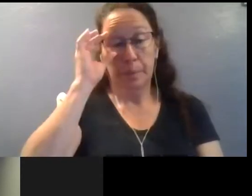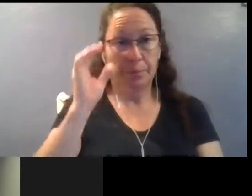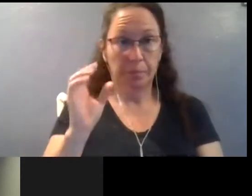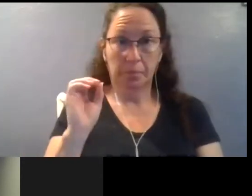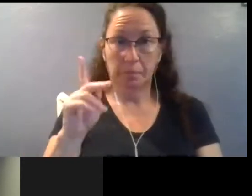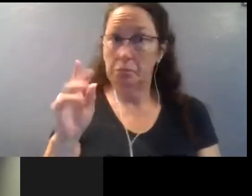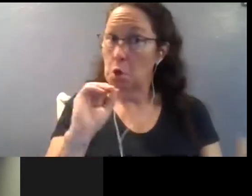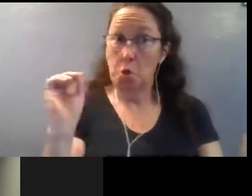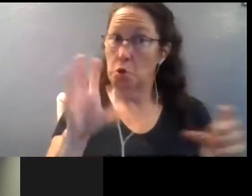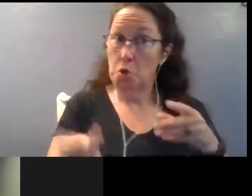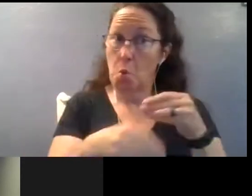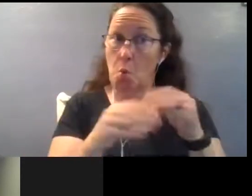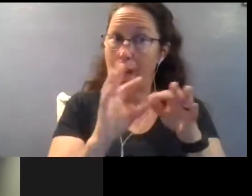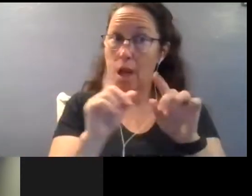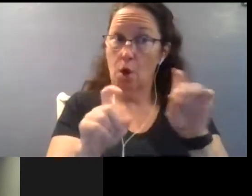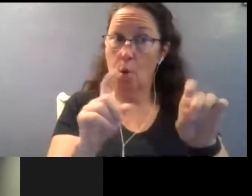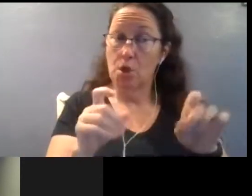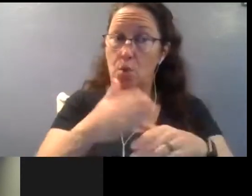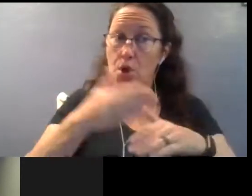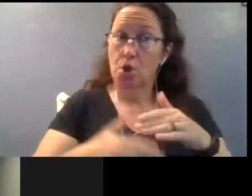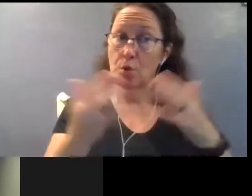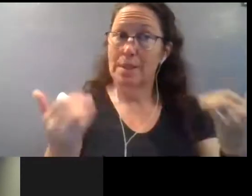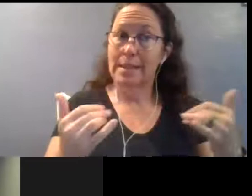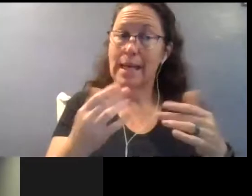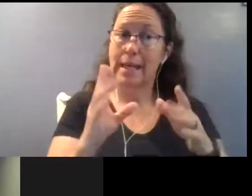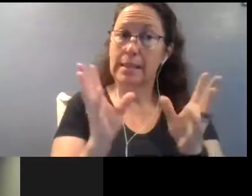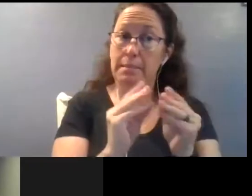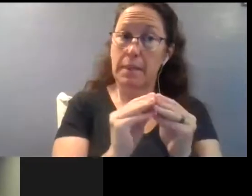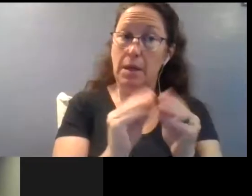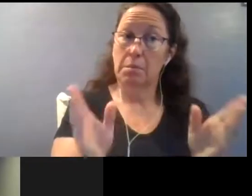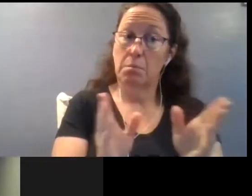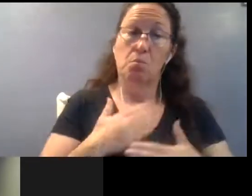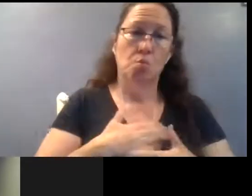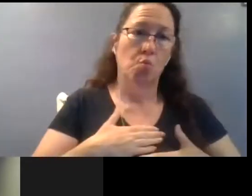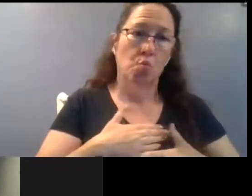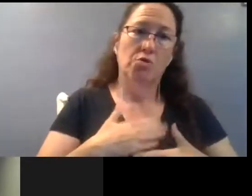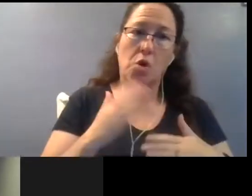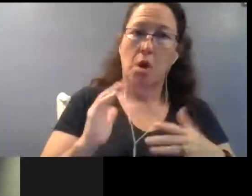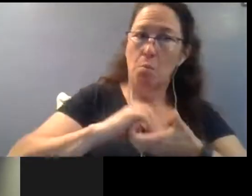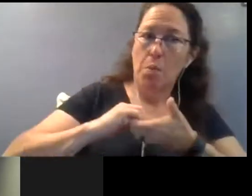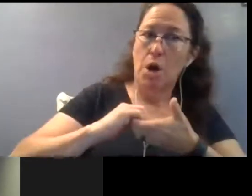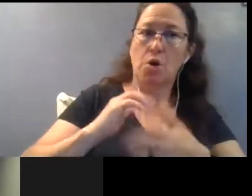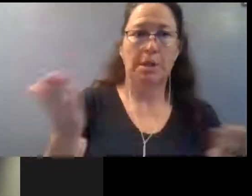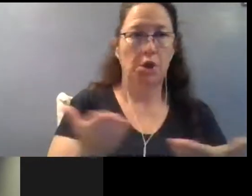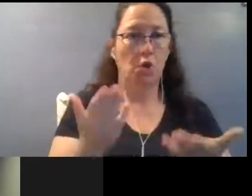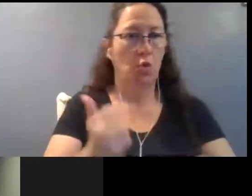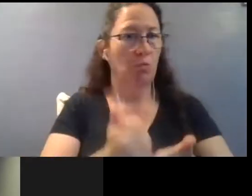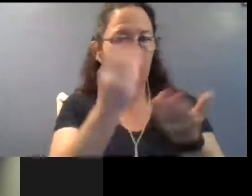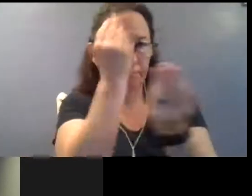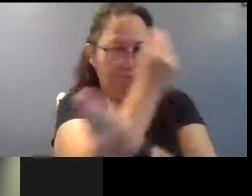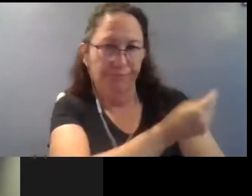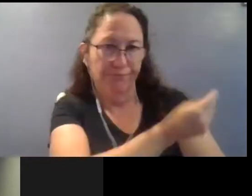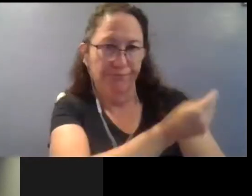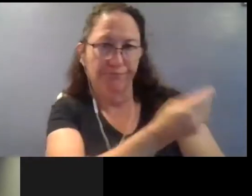Okay, with no additional questions, we'll go ahead and conclude today's briefing. We appreciate very much that our partners are on the call to help share the important